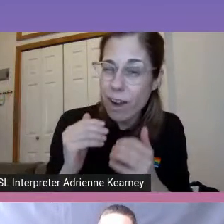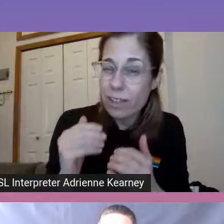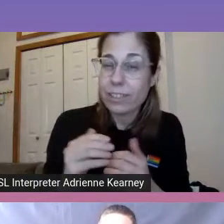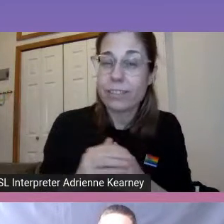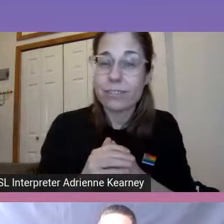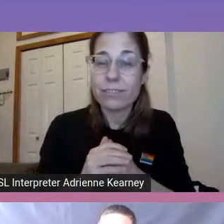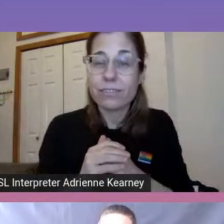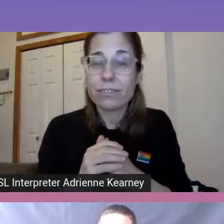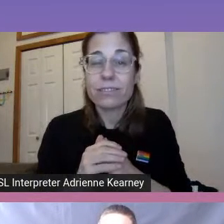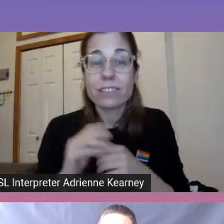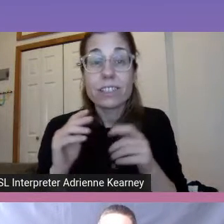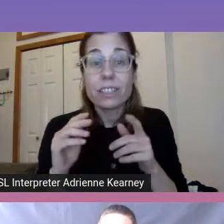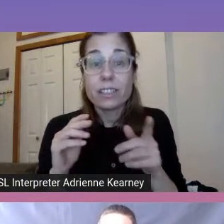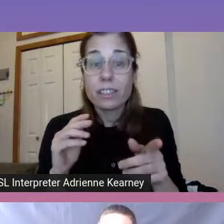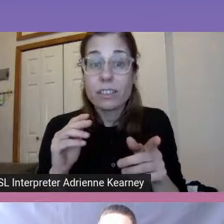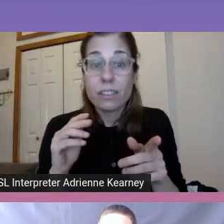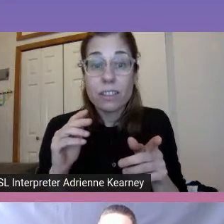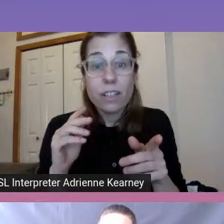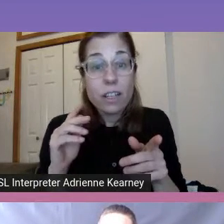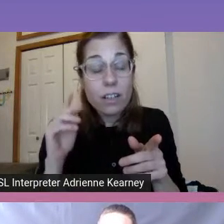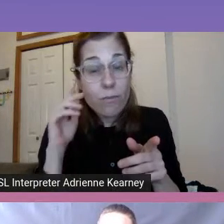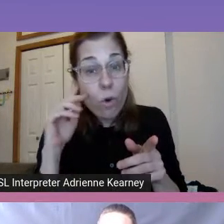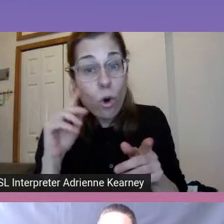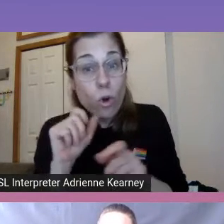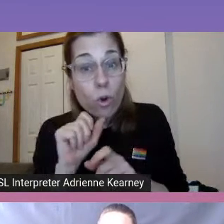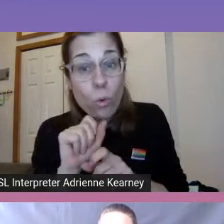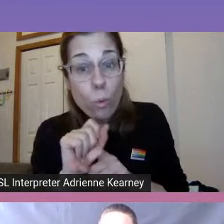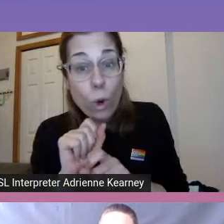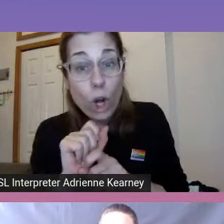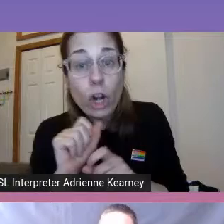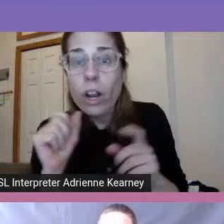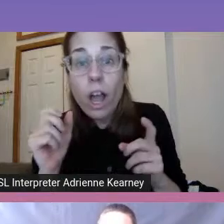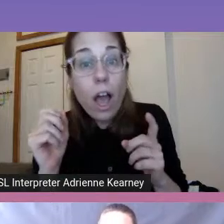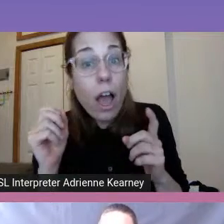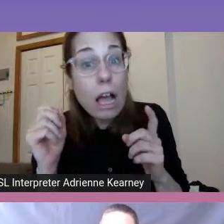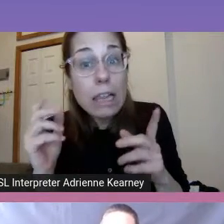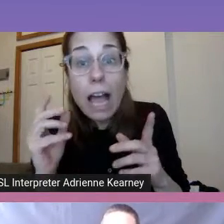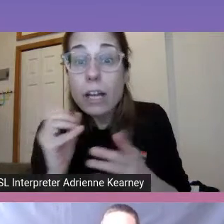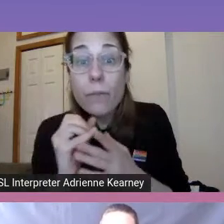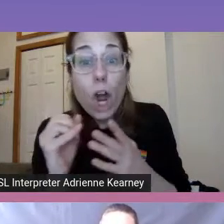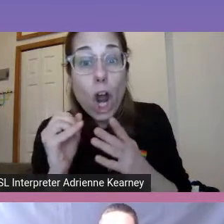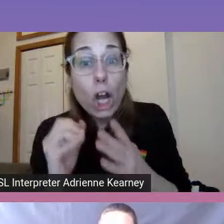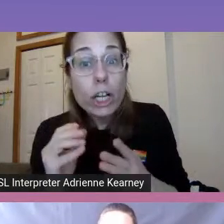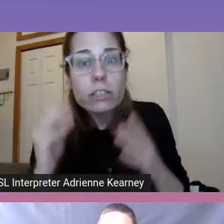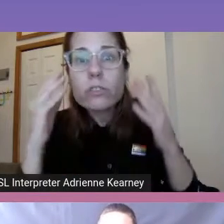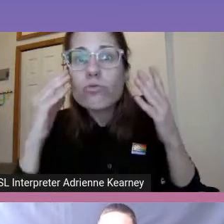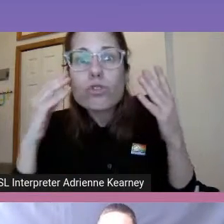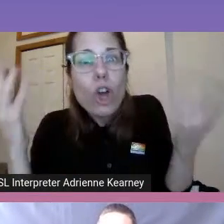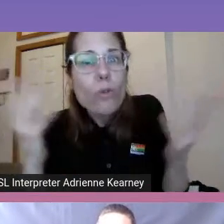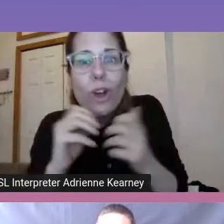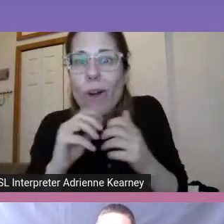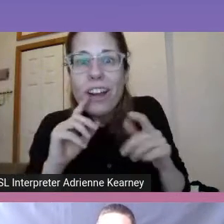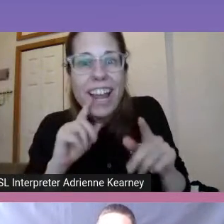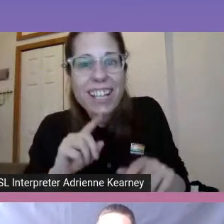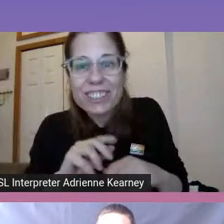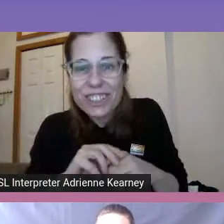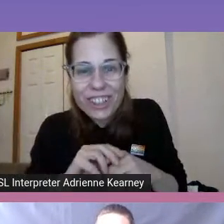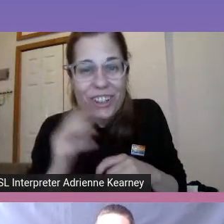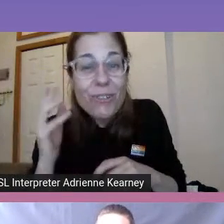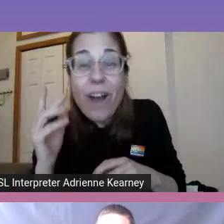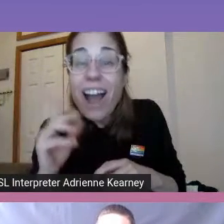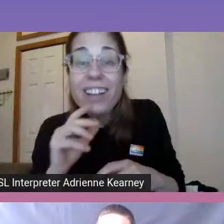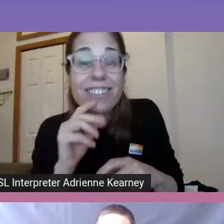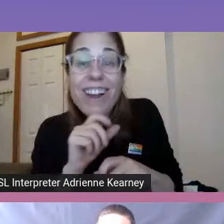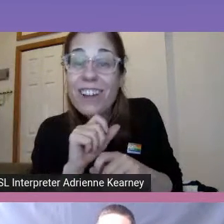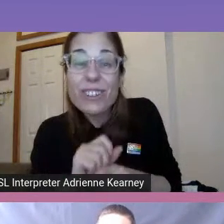and I find that sometimes artists don't, in my experience, don't always even know how to answer the question because they're not used to being asked by an institution what expansively